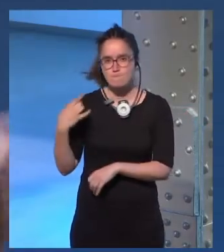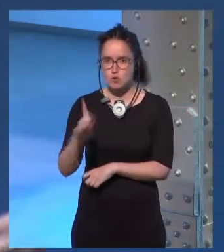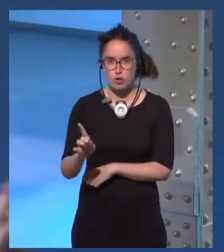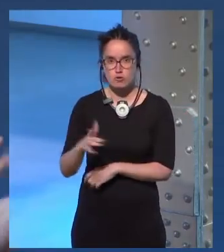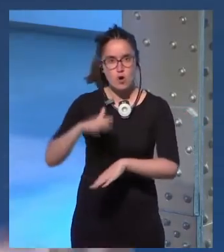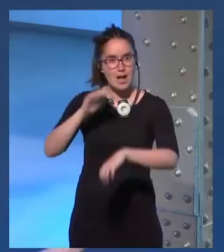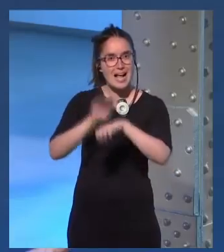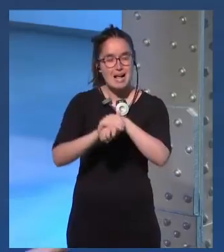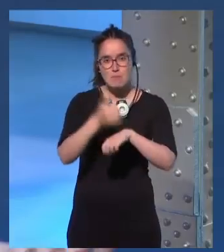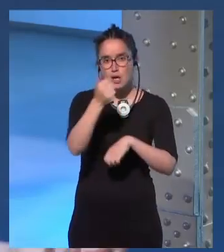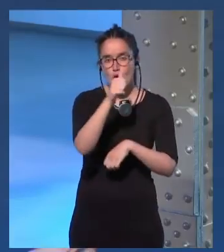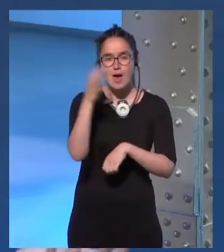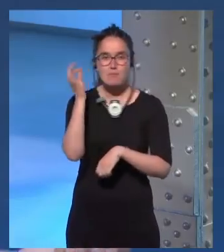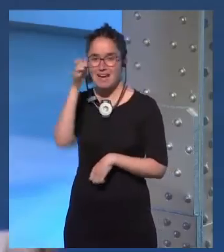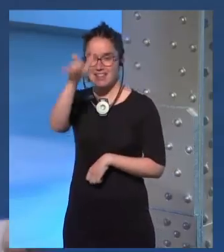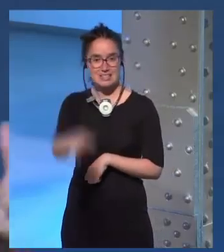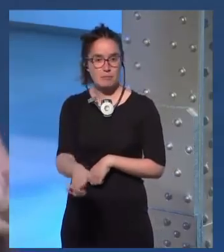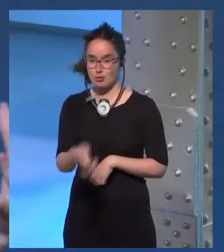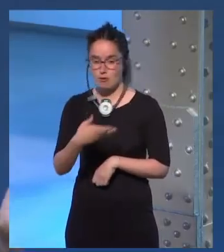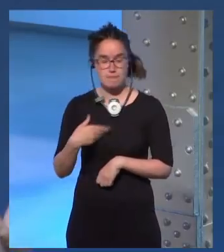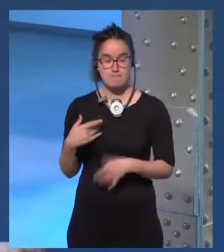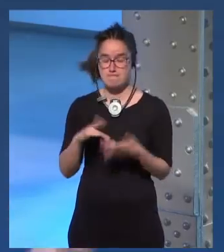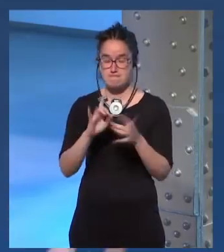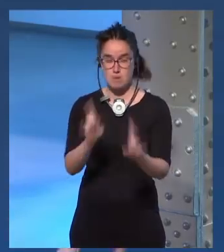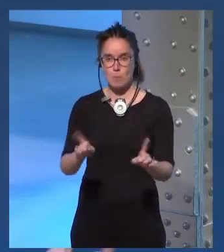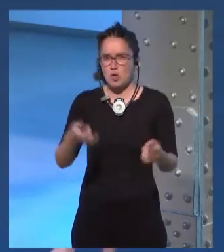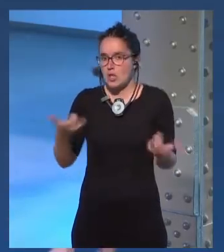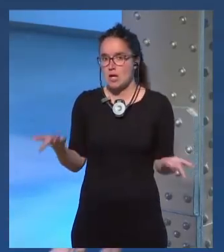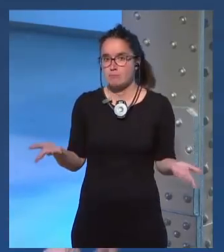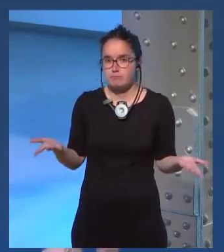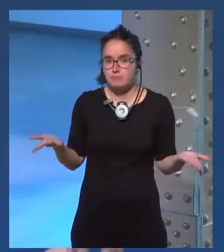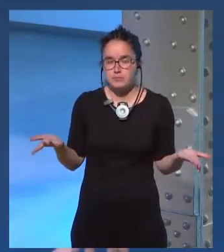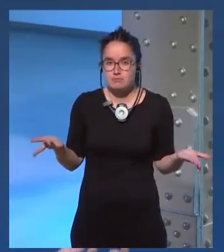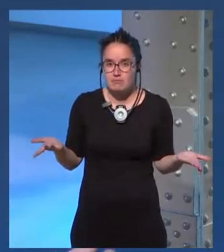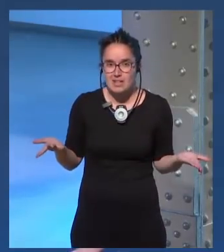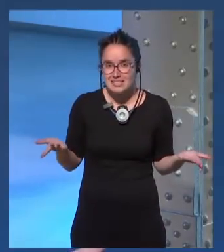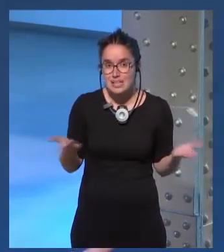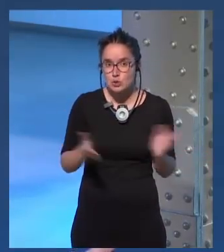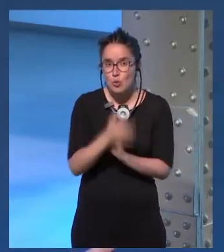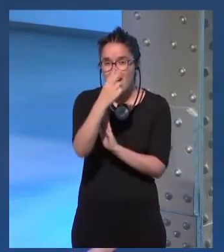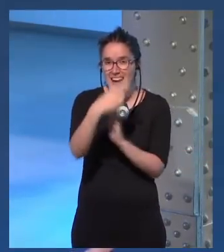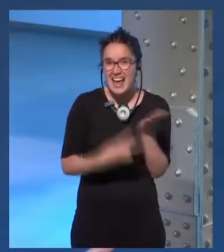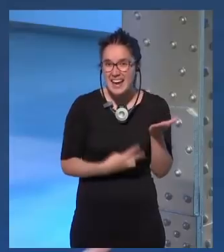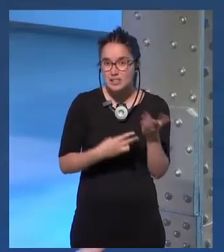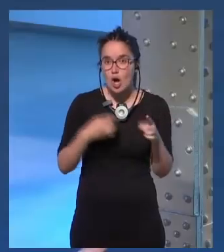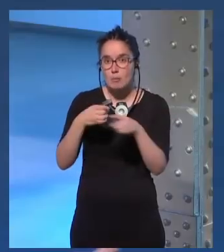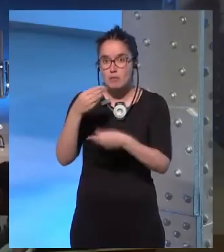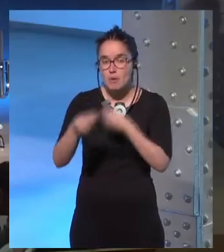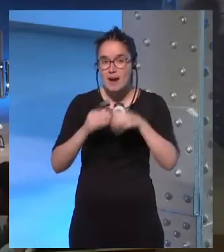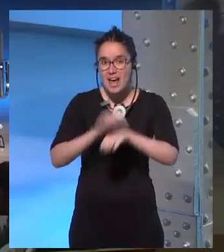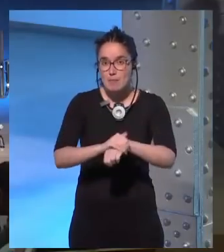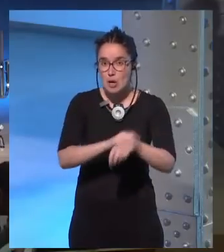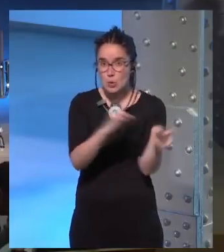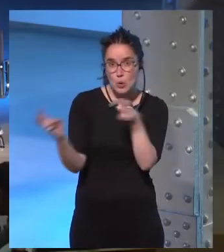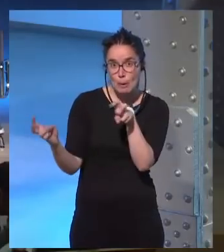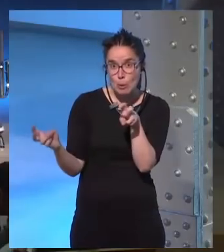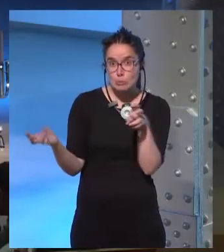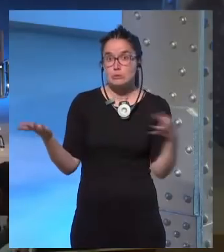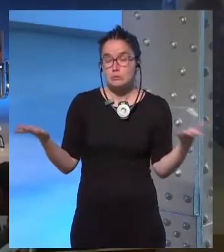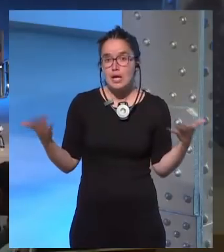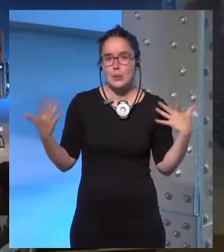some people would say that they would never become friends with this person, and she used to say that, do you read to make